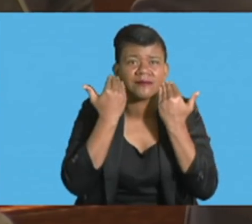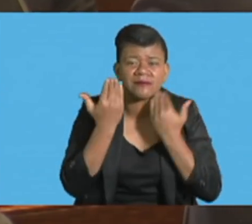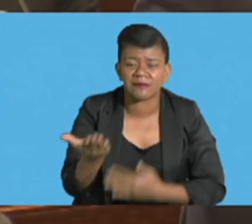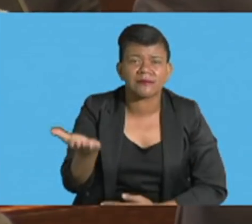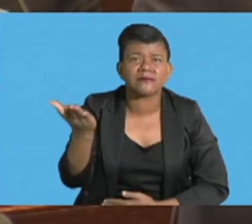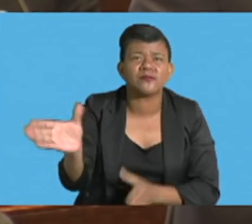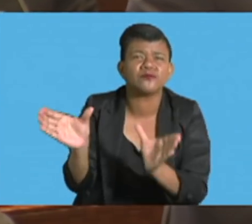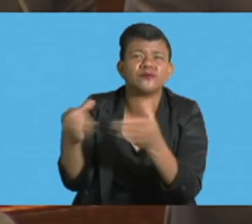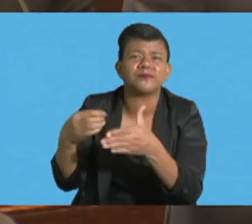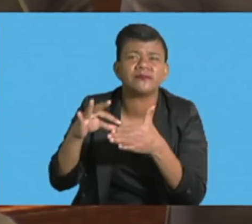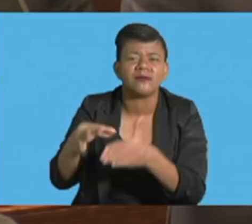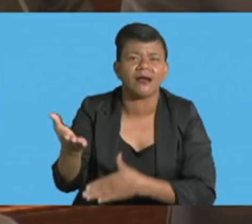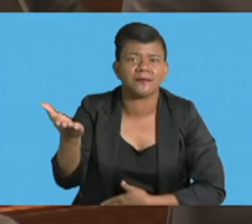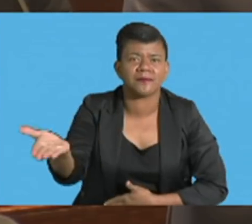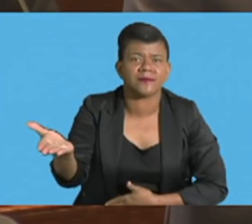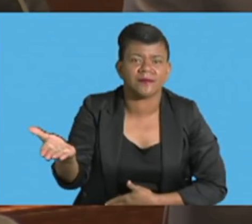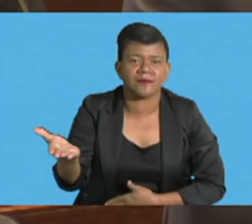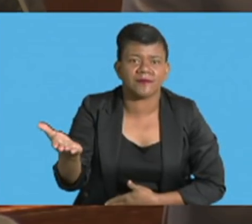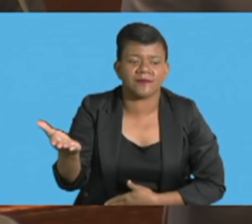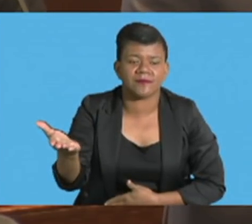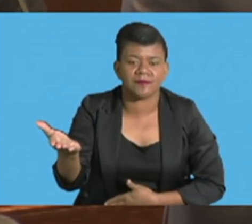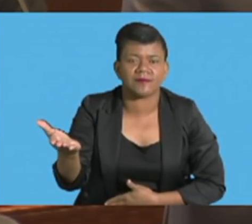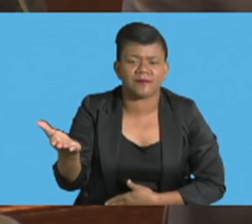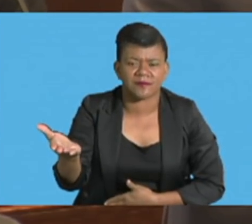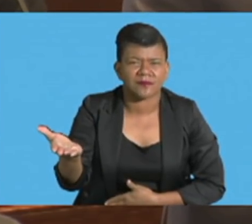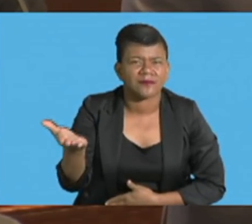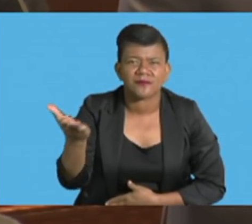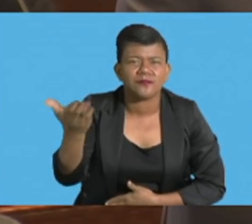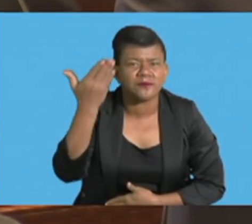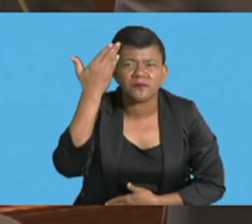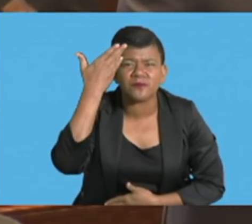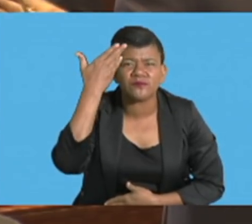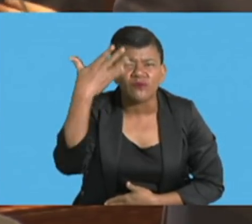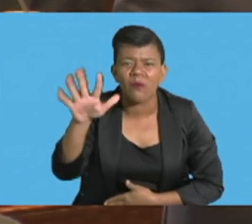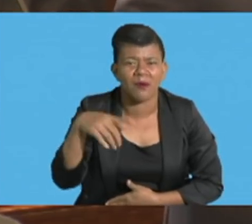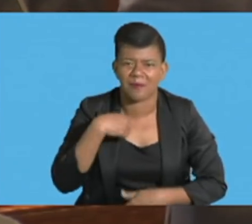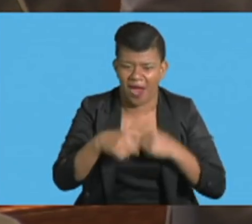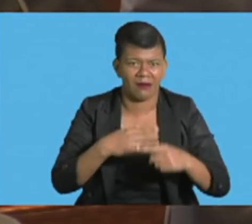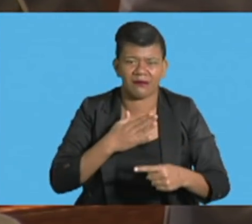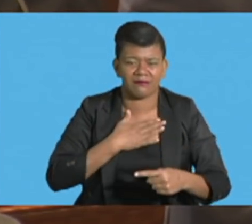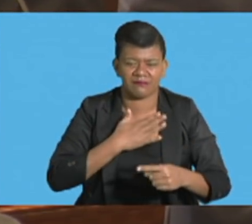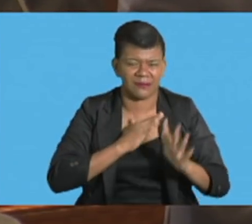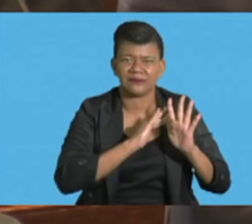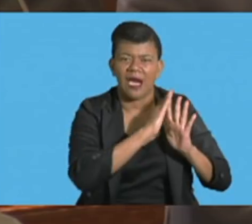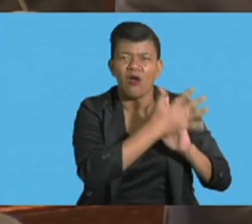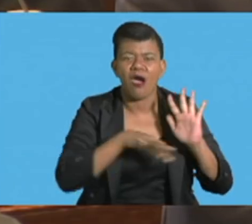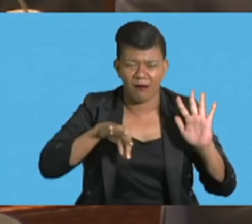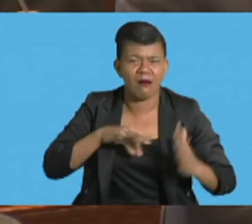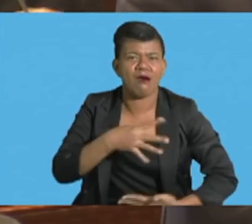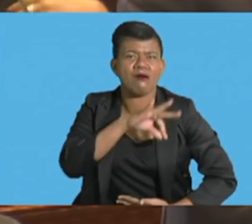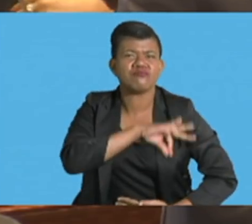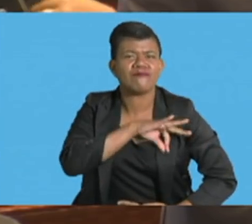Parliament are far from economic prophets. While they continue to shout that the sky is